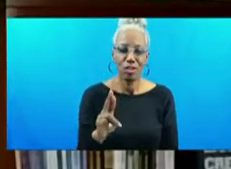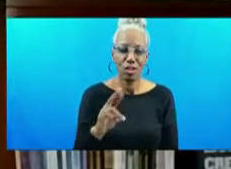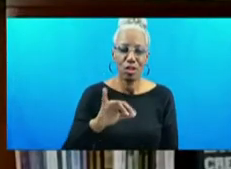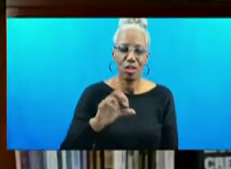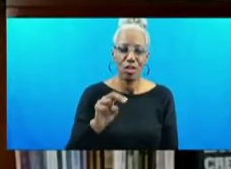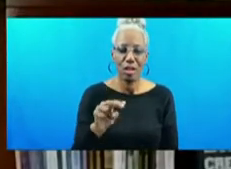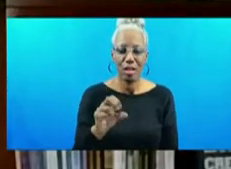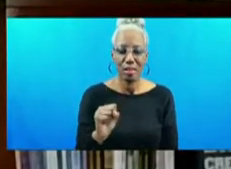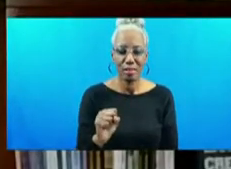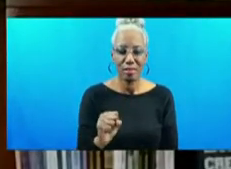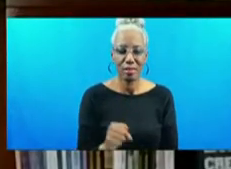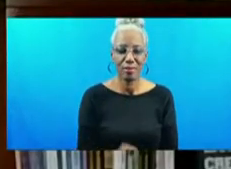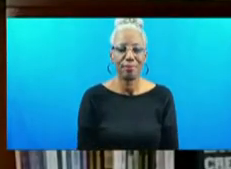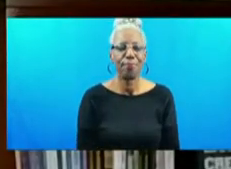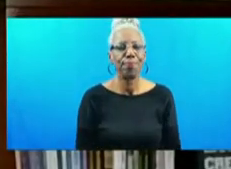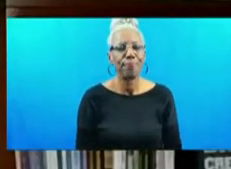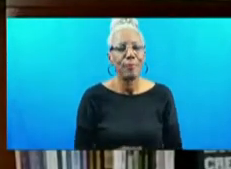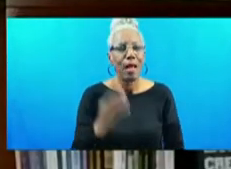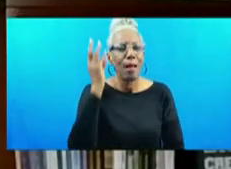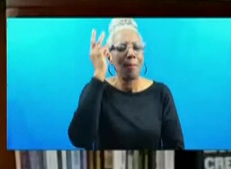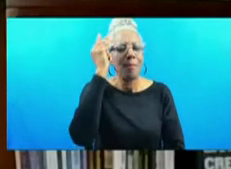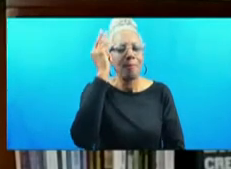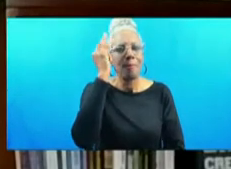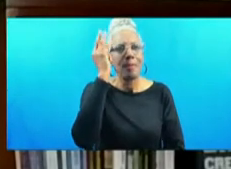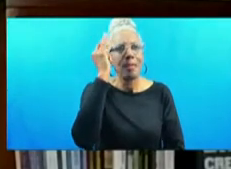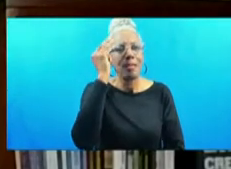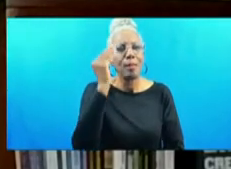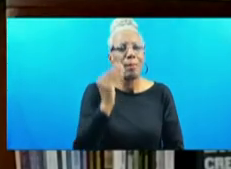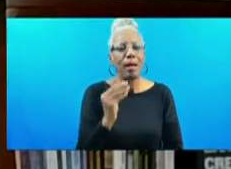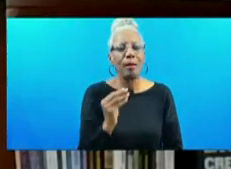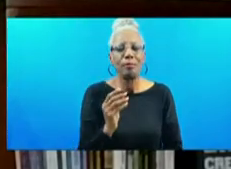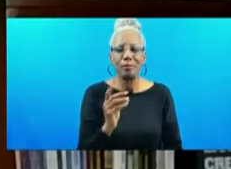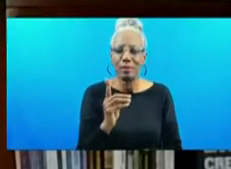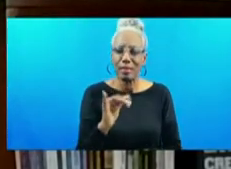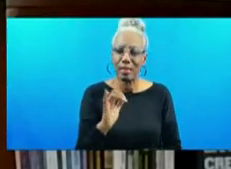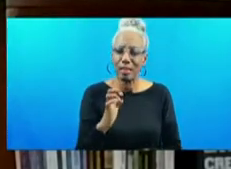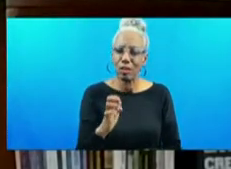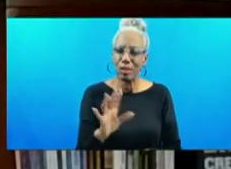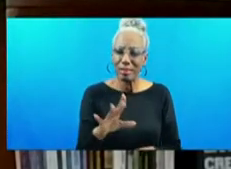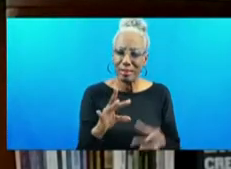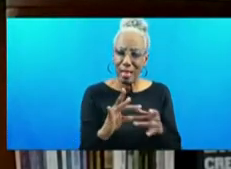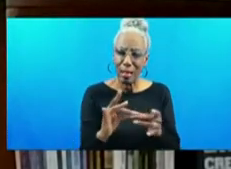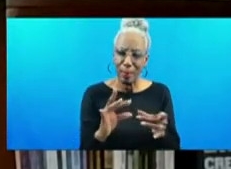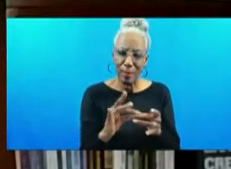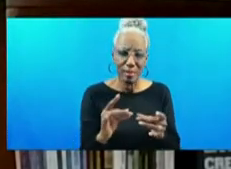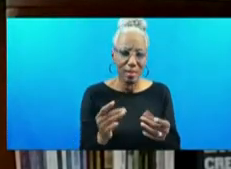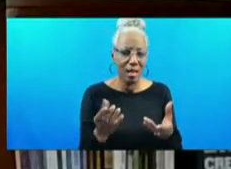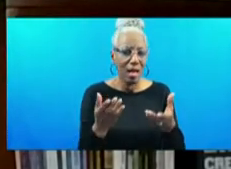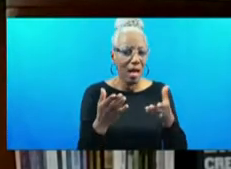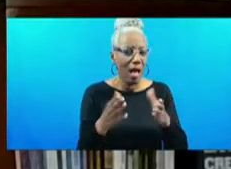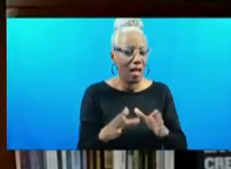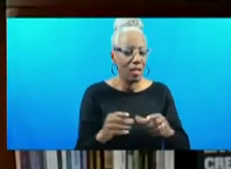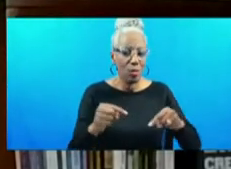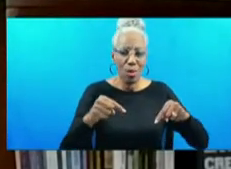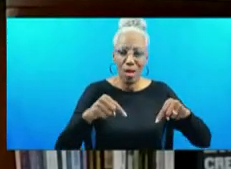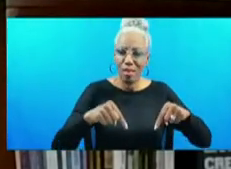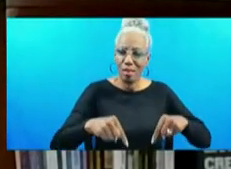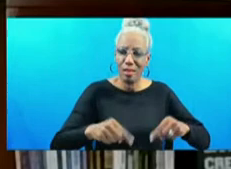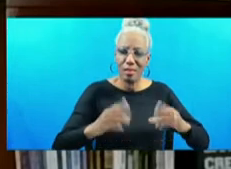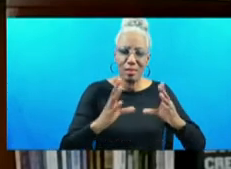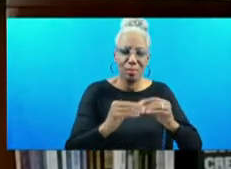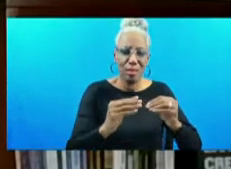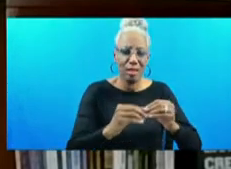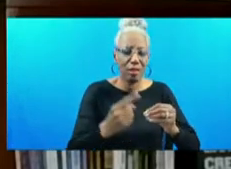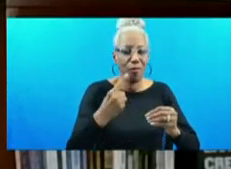said, and I just want to say, I don't want us to have these forums to talk and then nothing changes as a result of